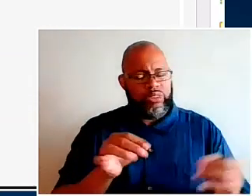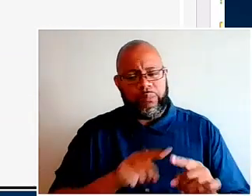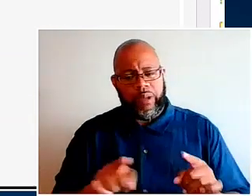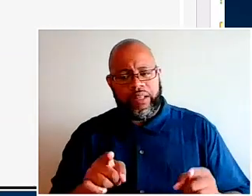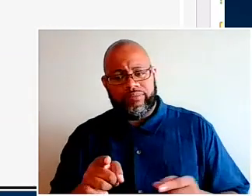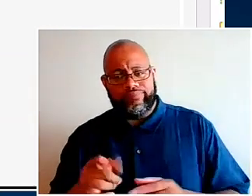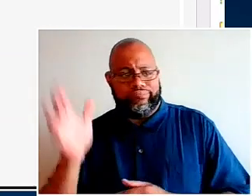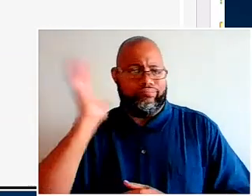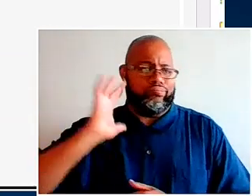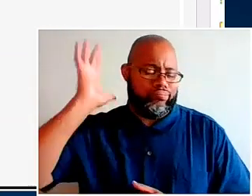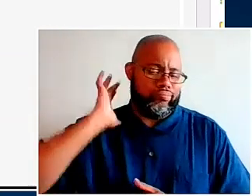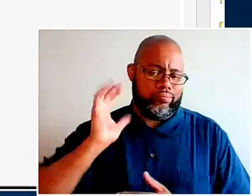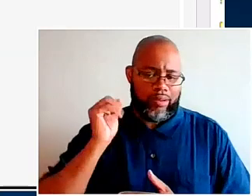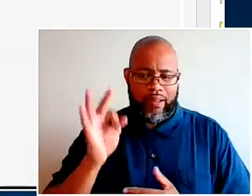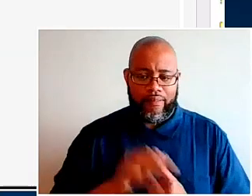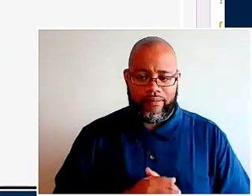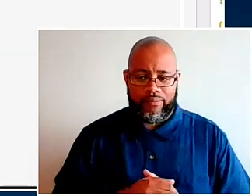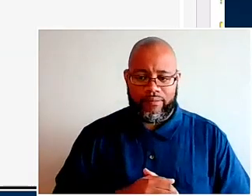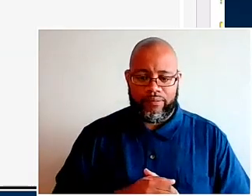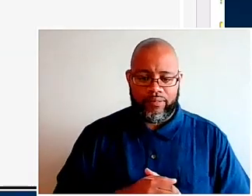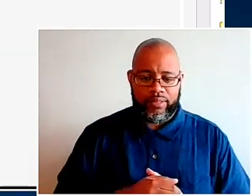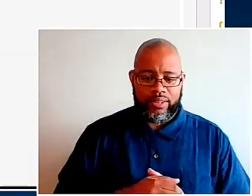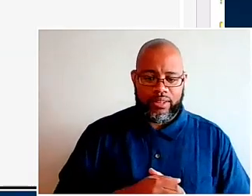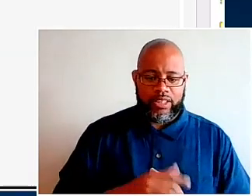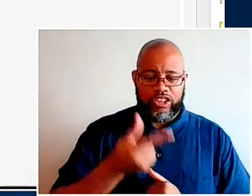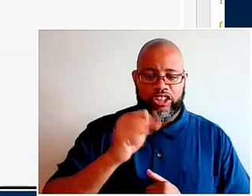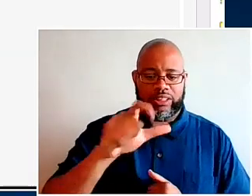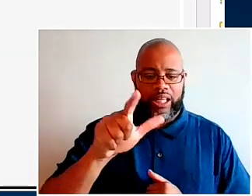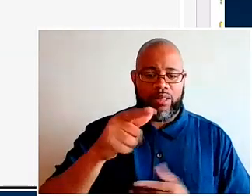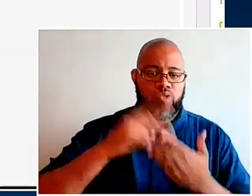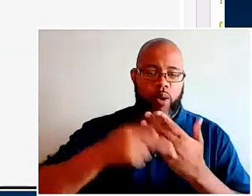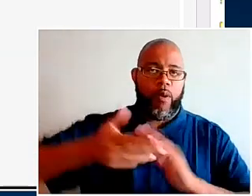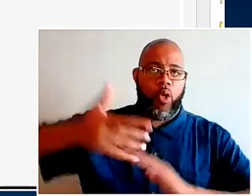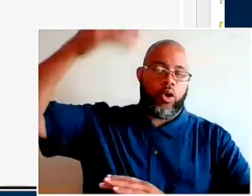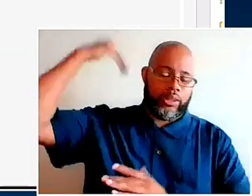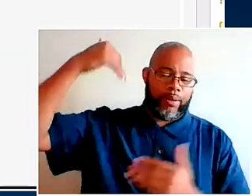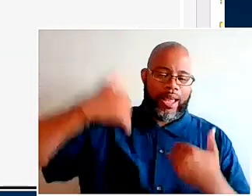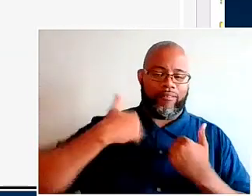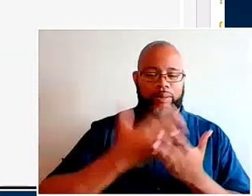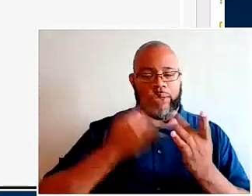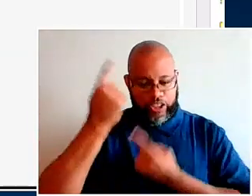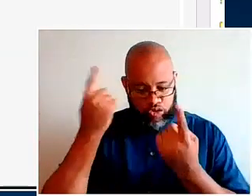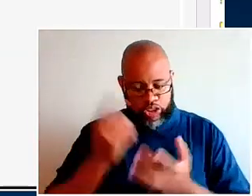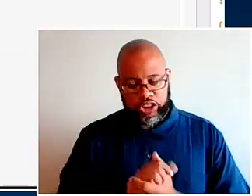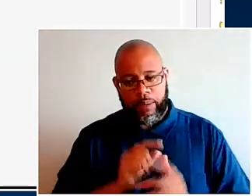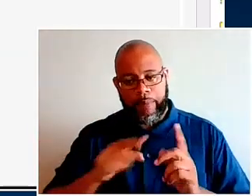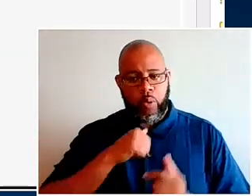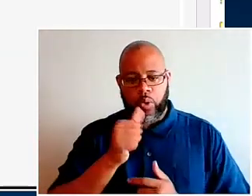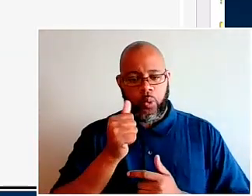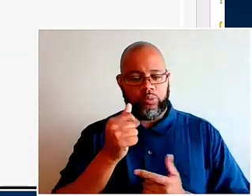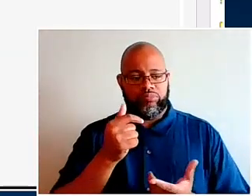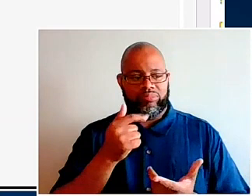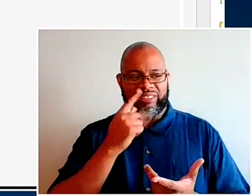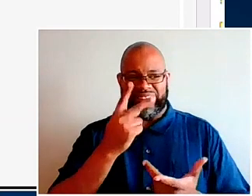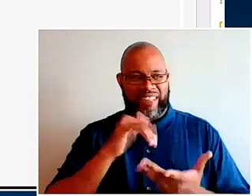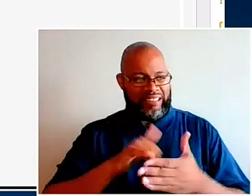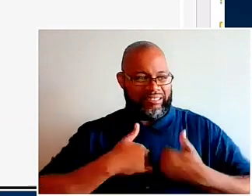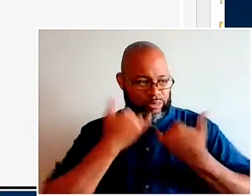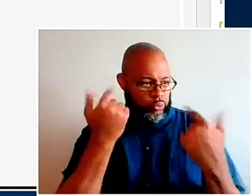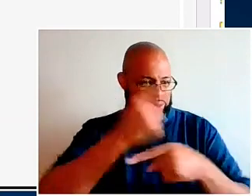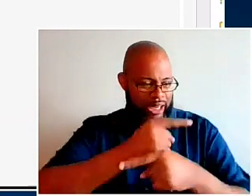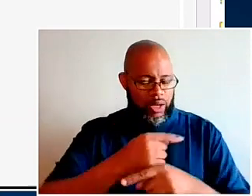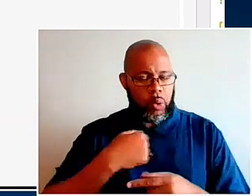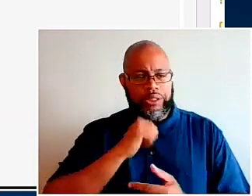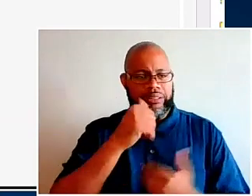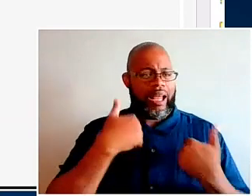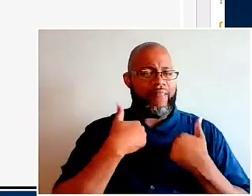days of the DSL program, I think a long time ago, there were some considerations, but we do not believe those exist today. We didn't